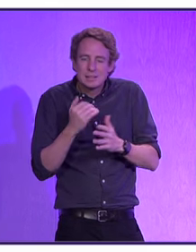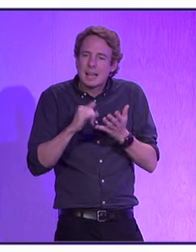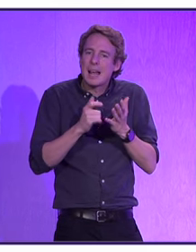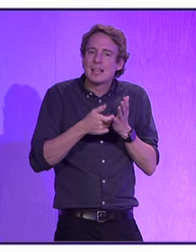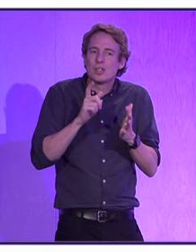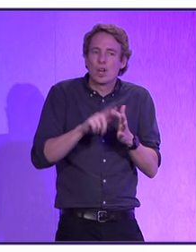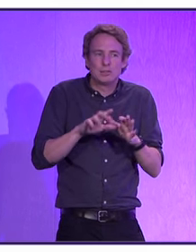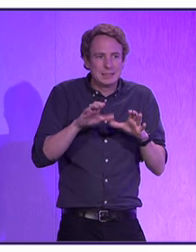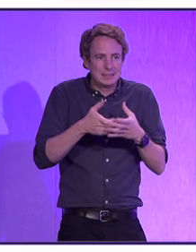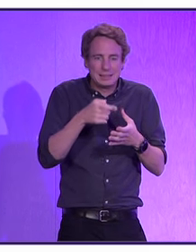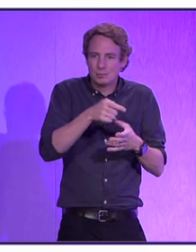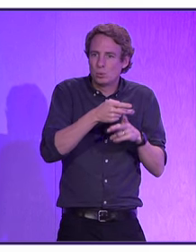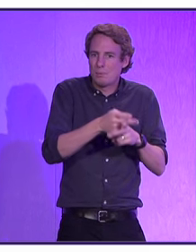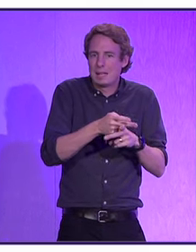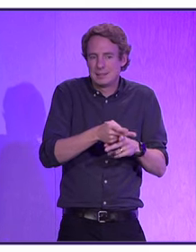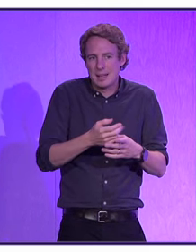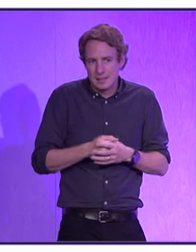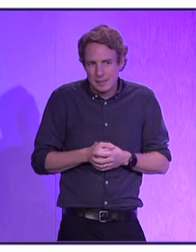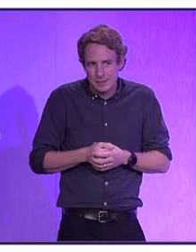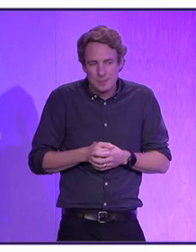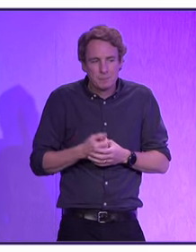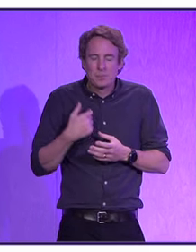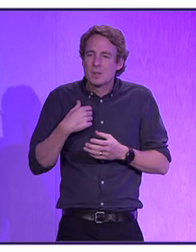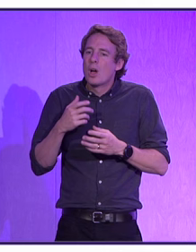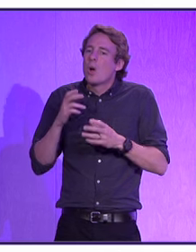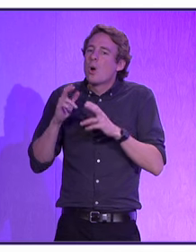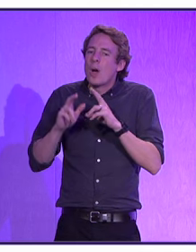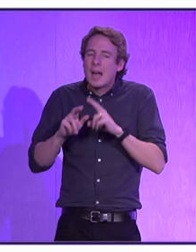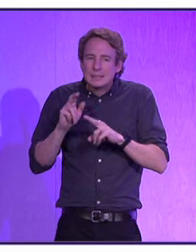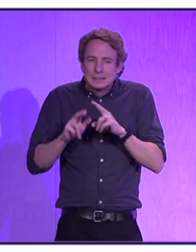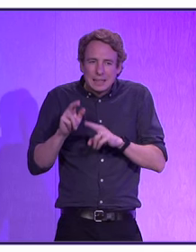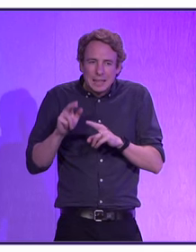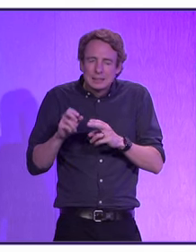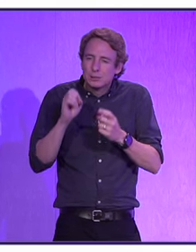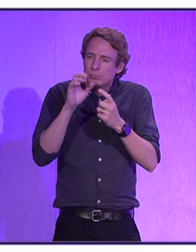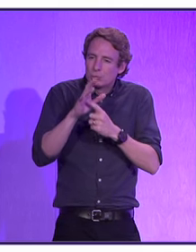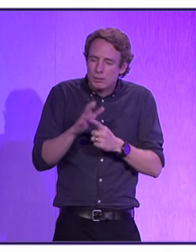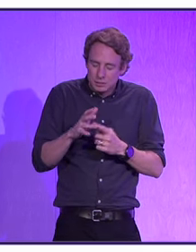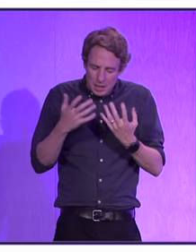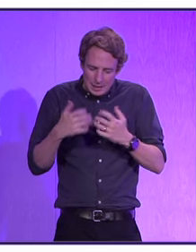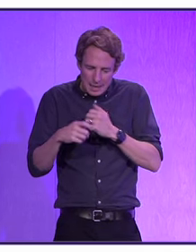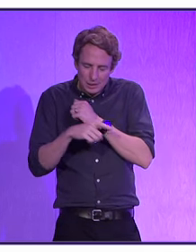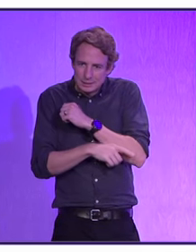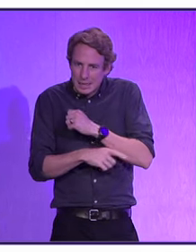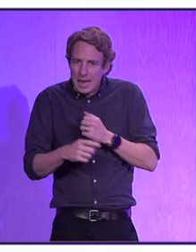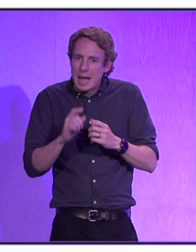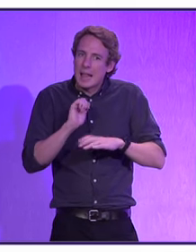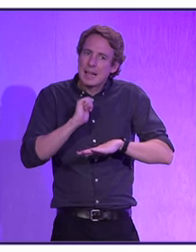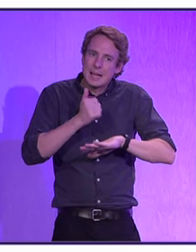and then you deal with the SRE team to maintain uptime, right? So you assess, you prioritize technical